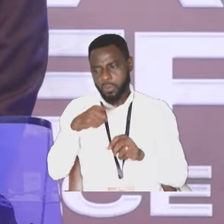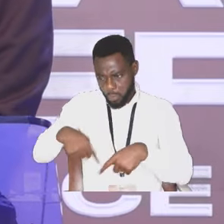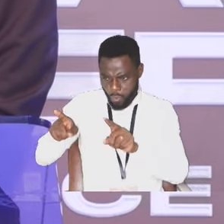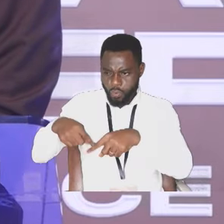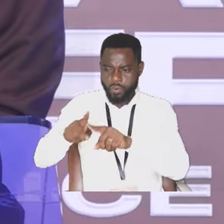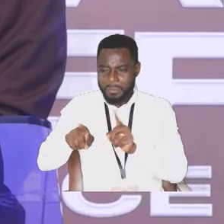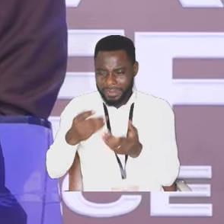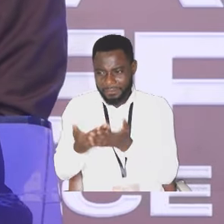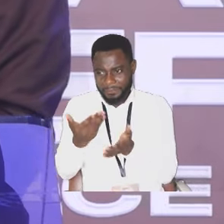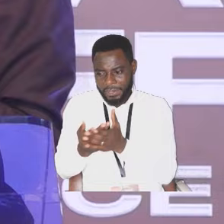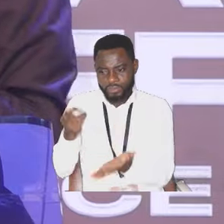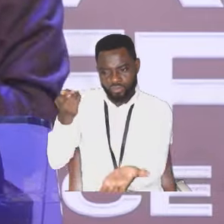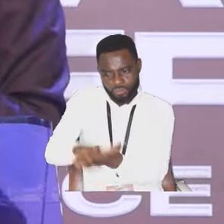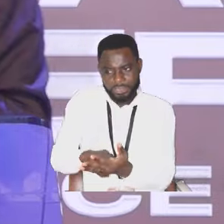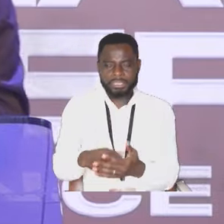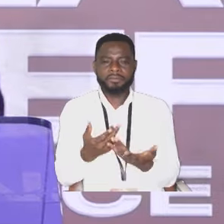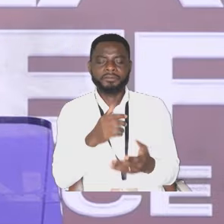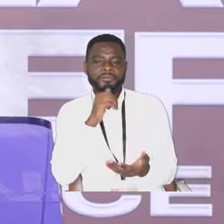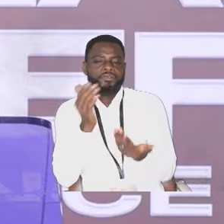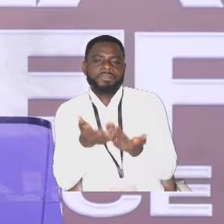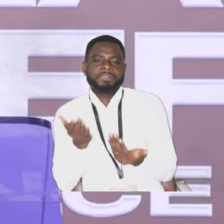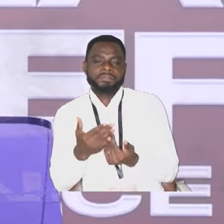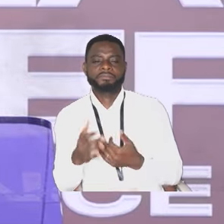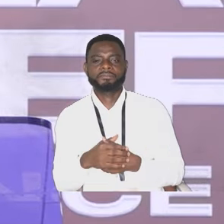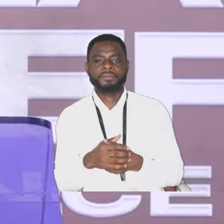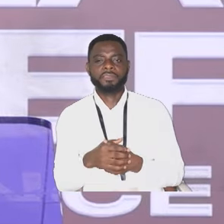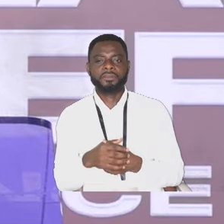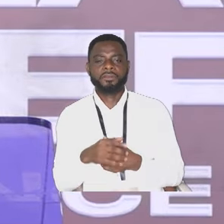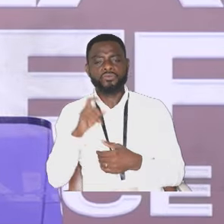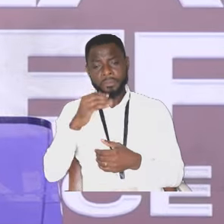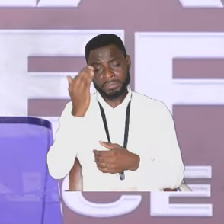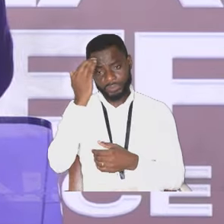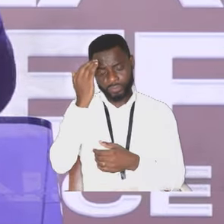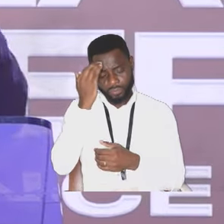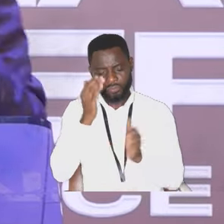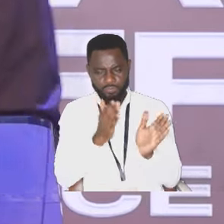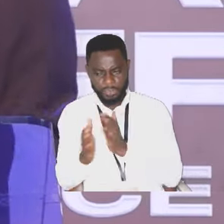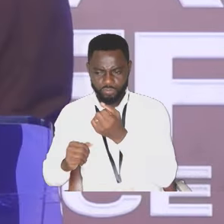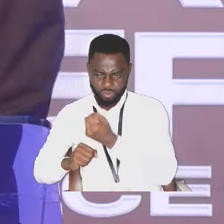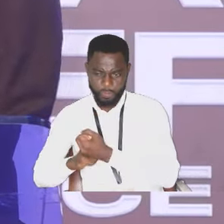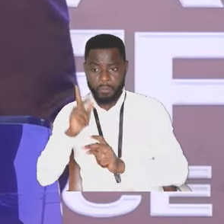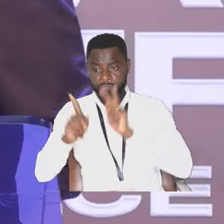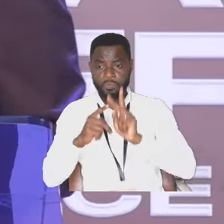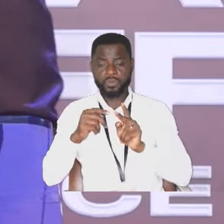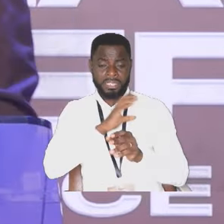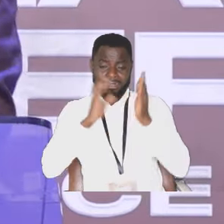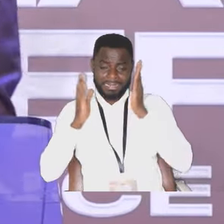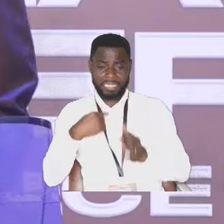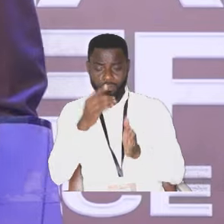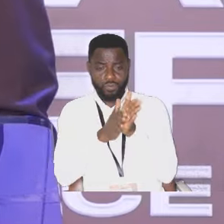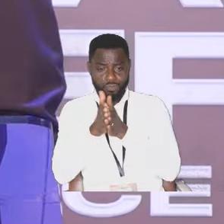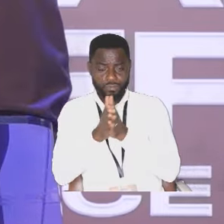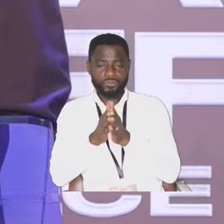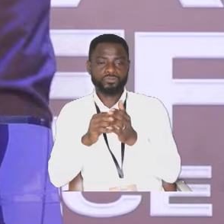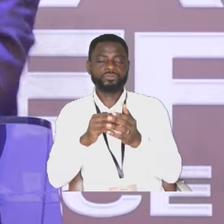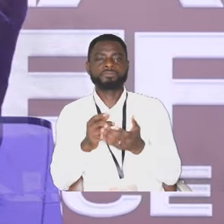register, the initial cost, it's not an easy one. We need to be intentional as to how. And then, our dear director, one thing